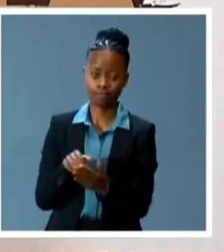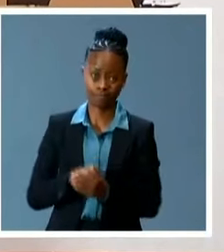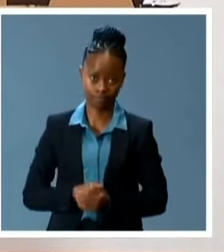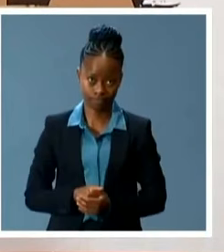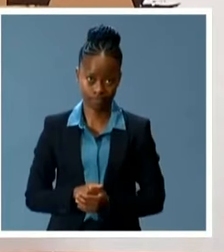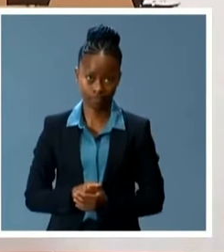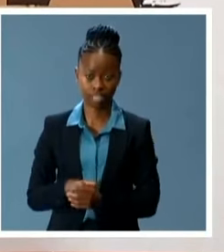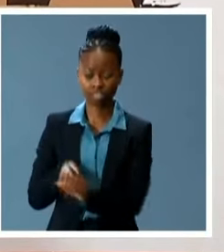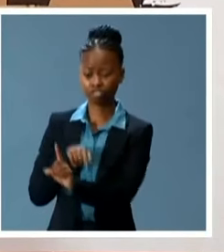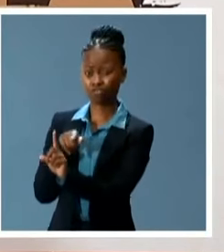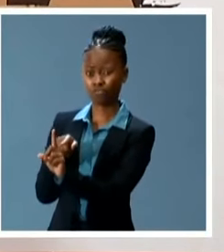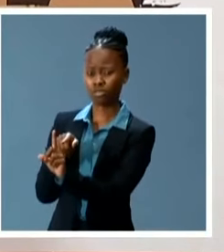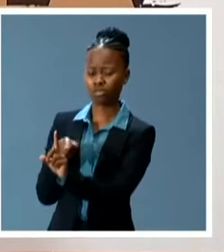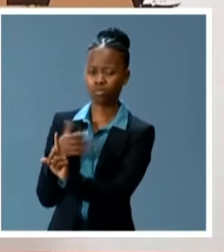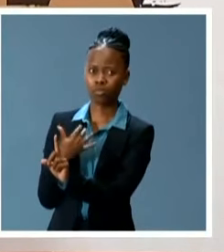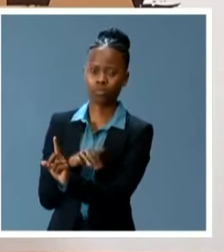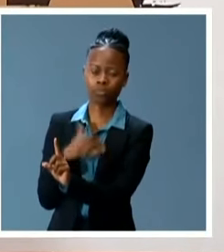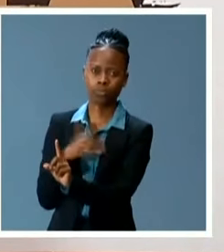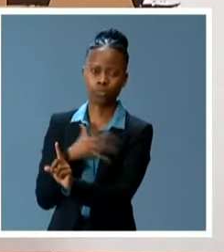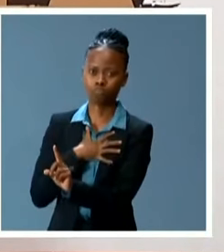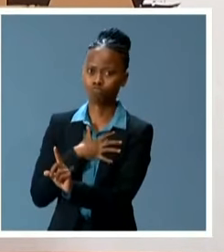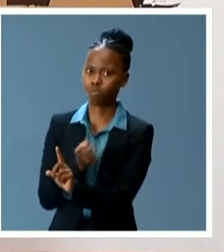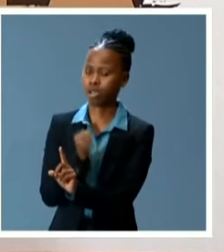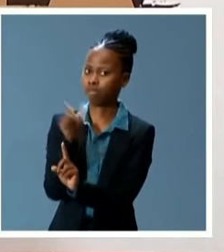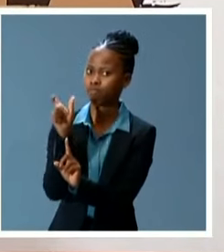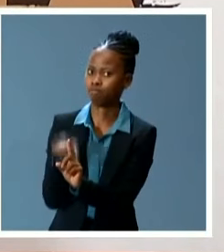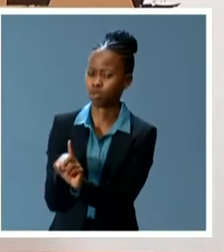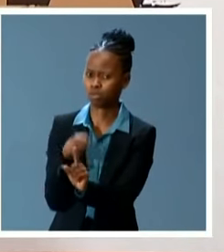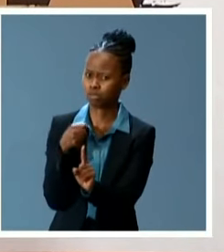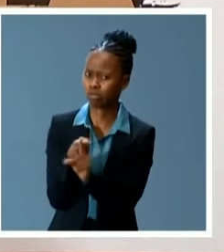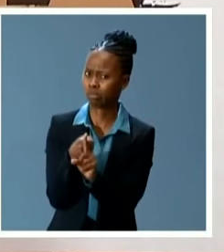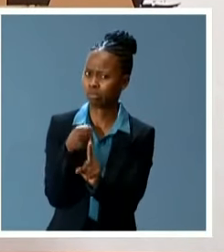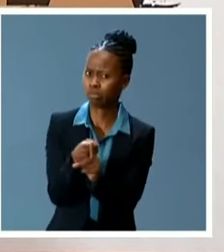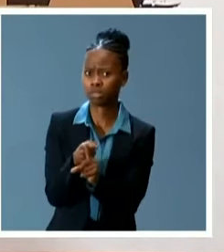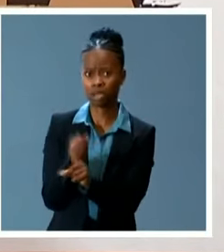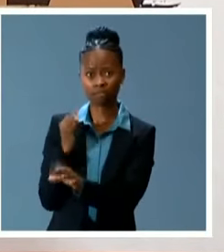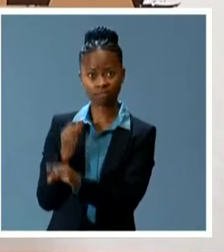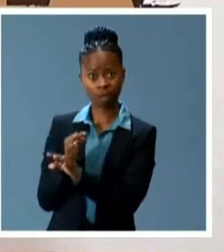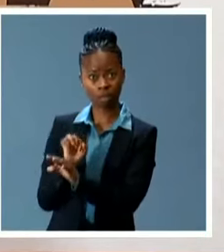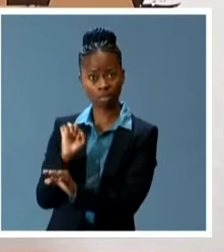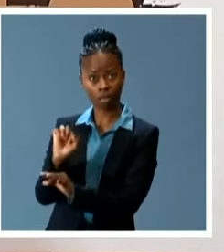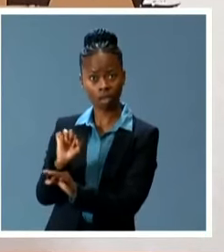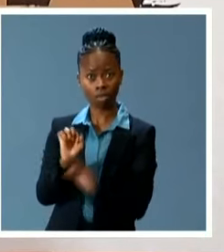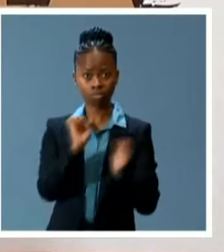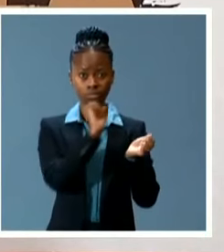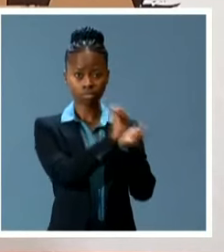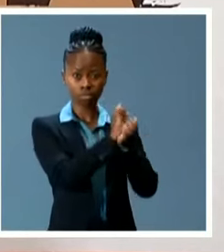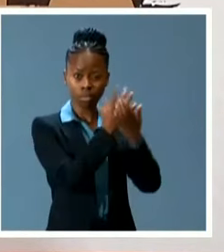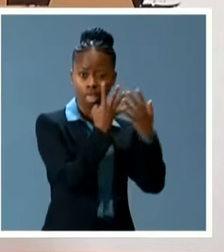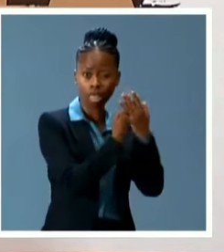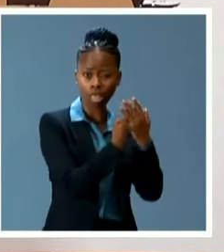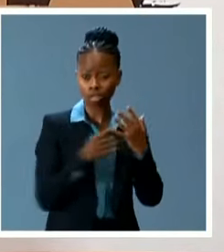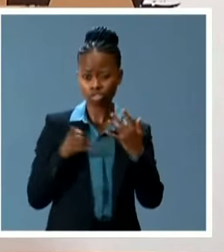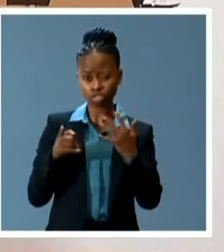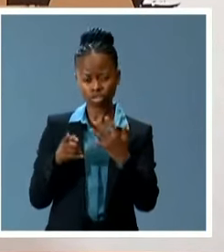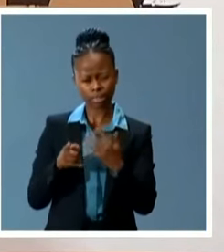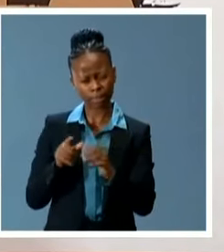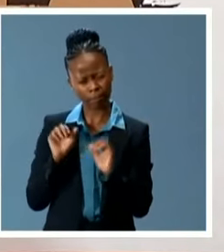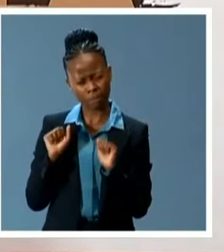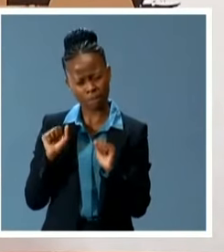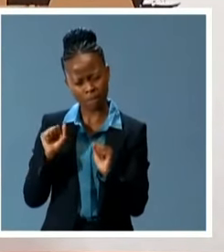Zinzi Mandela was a brave activist when her father was in prison and endured the